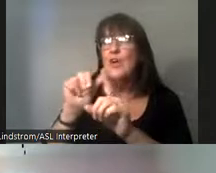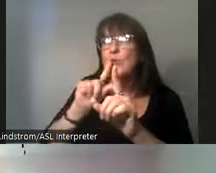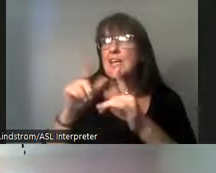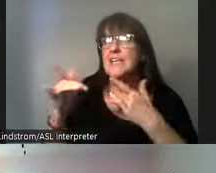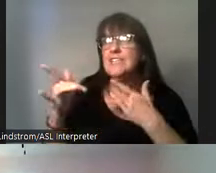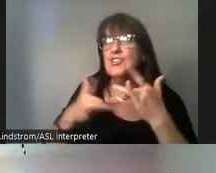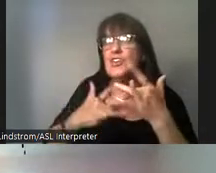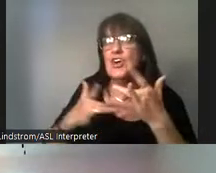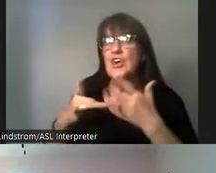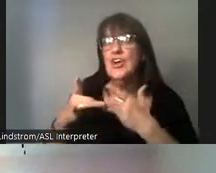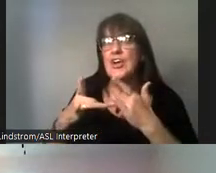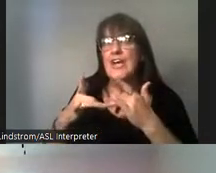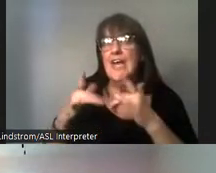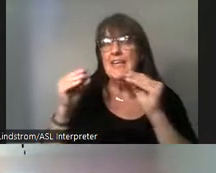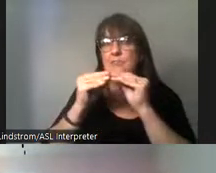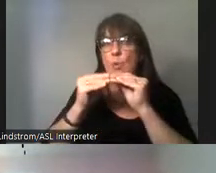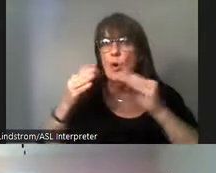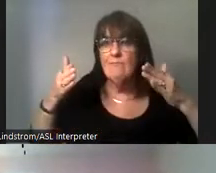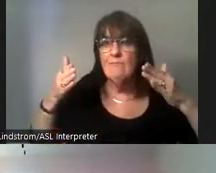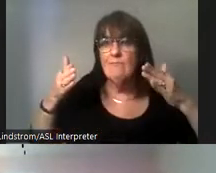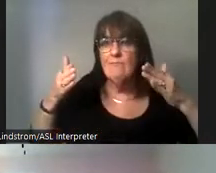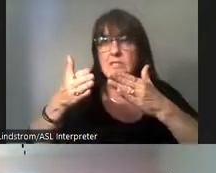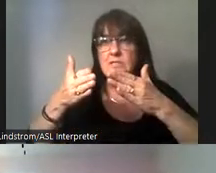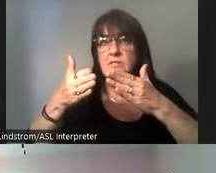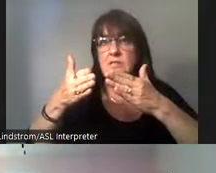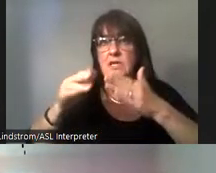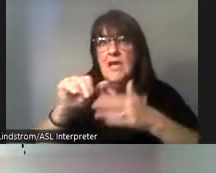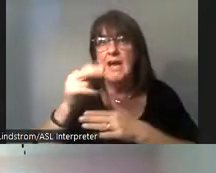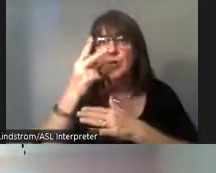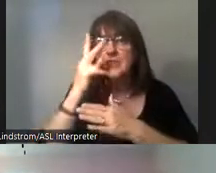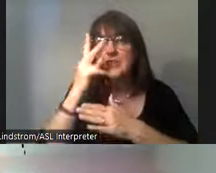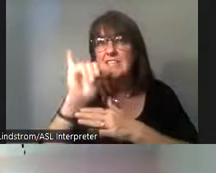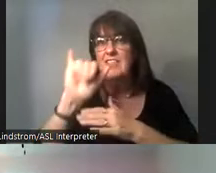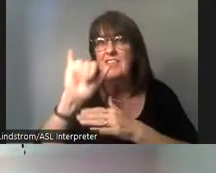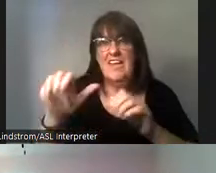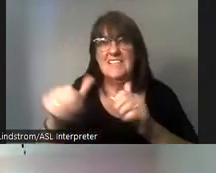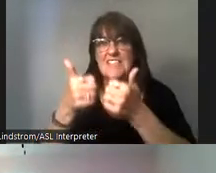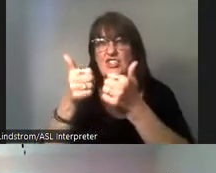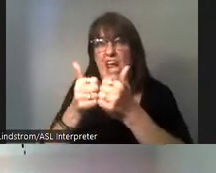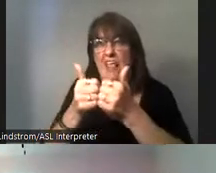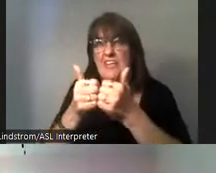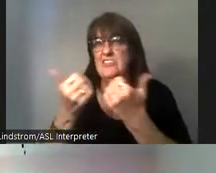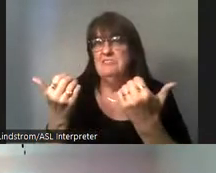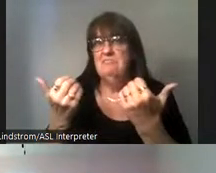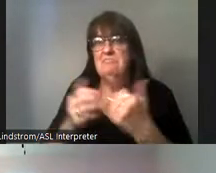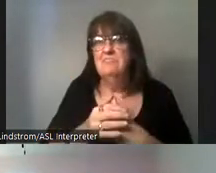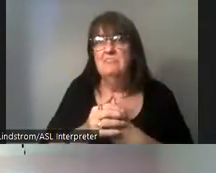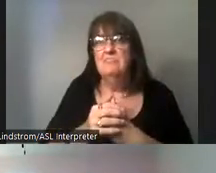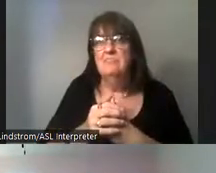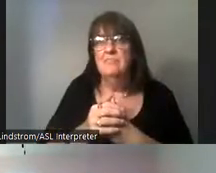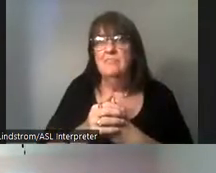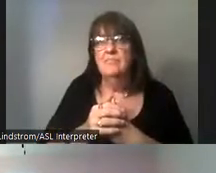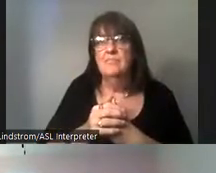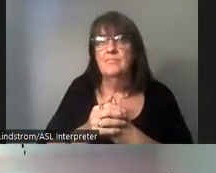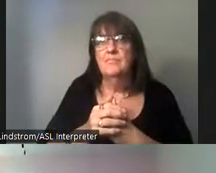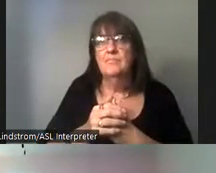a greater focus. And so I don't see that as a real challenge. I think it's just something that it's